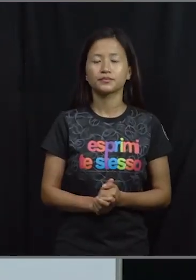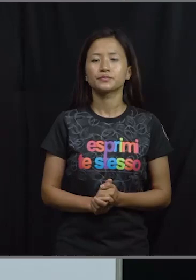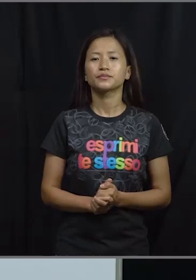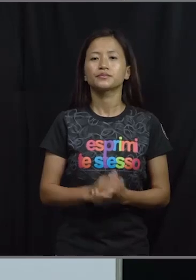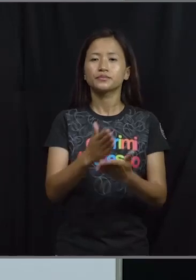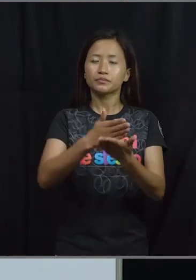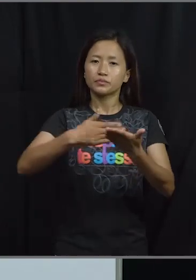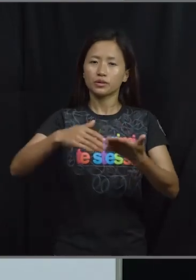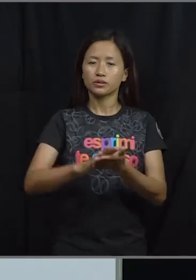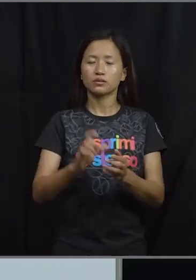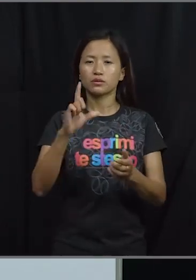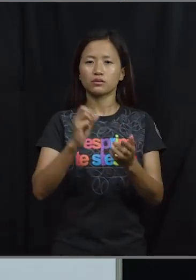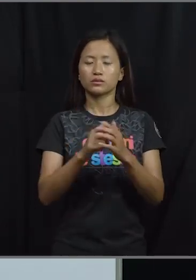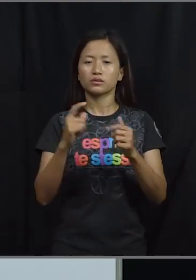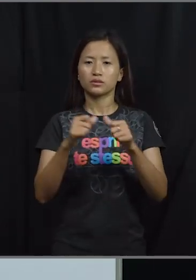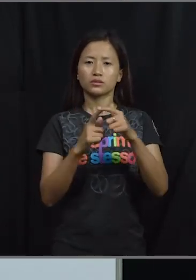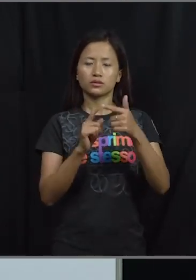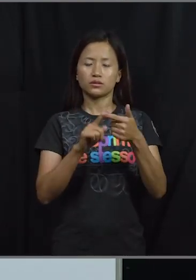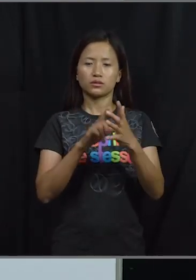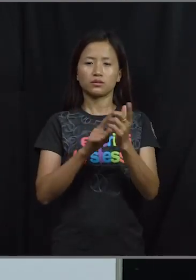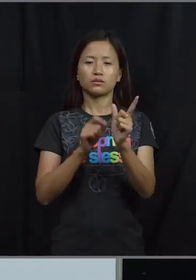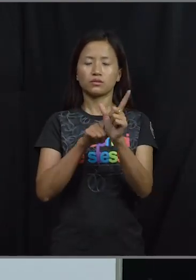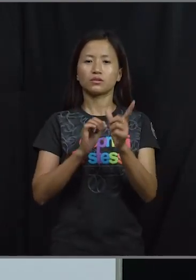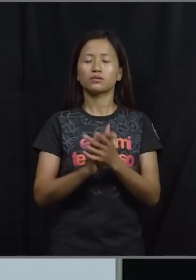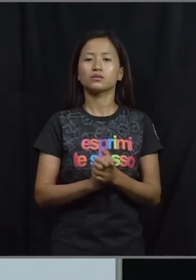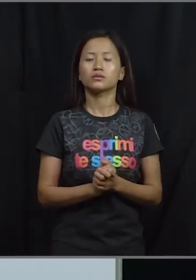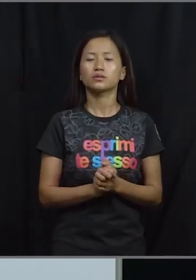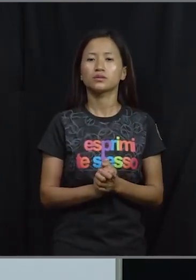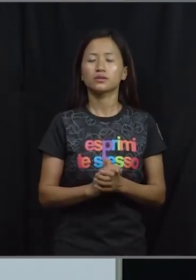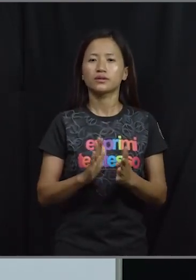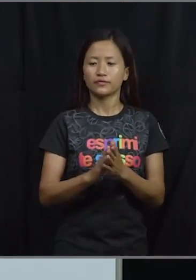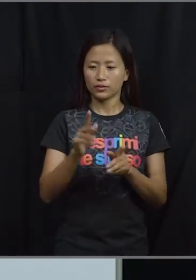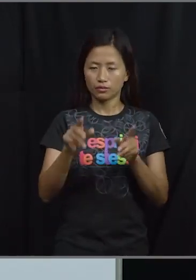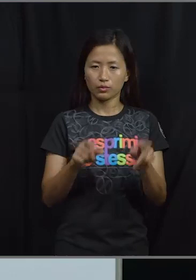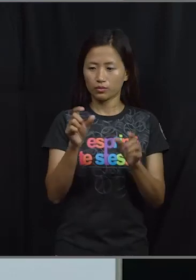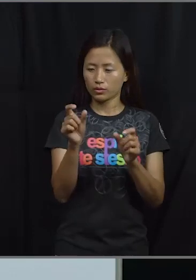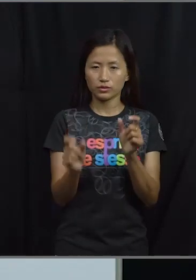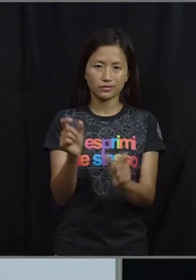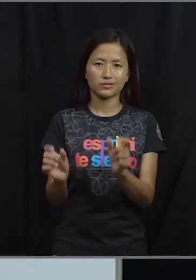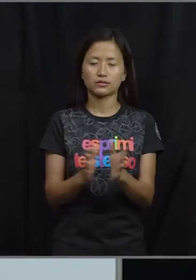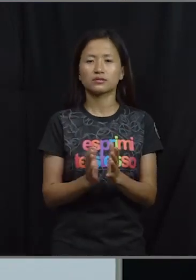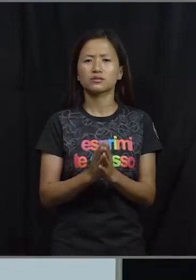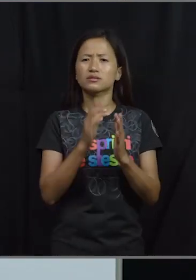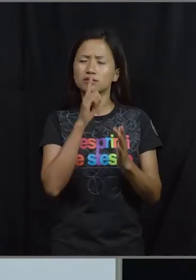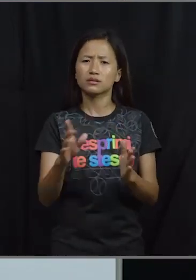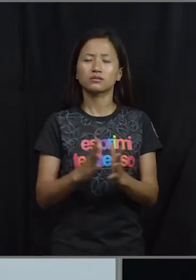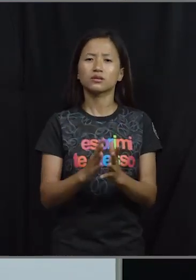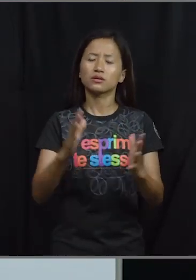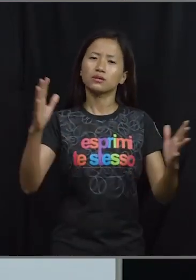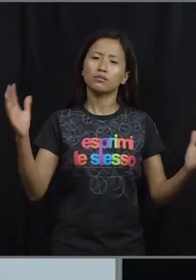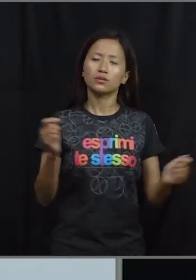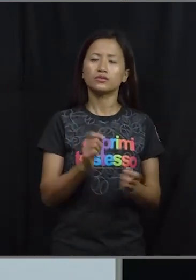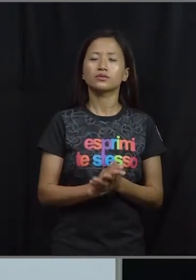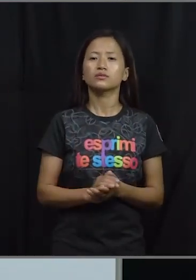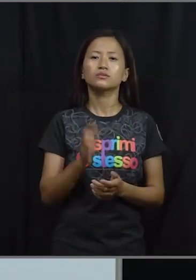a particular locality, if the population is such that it composed